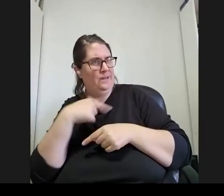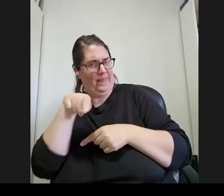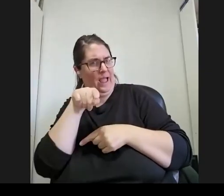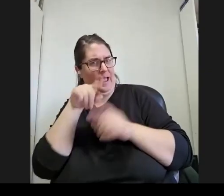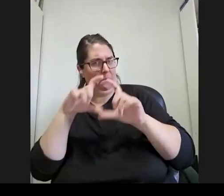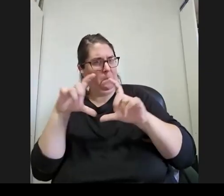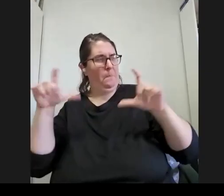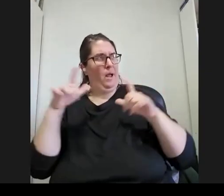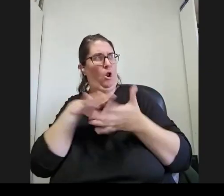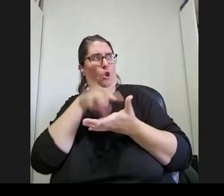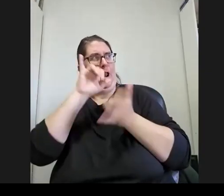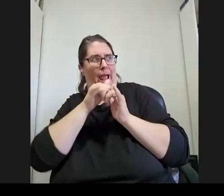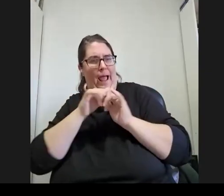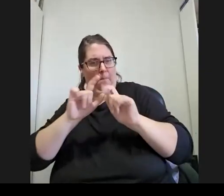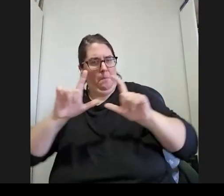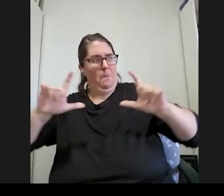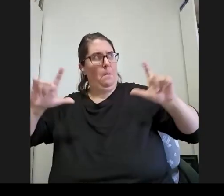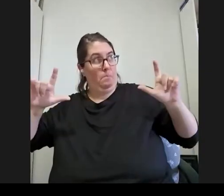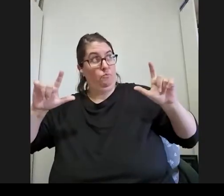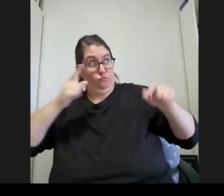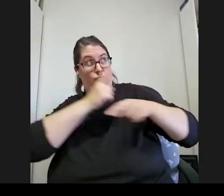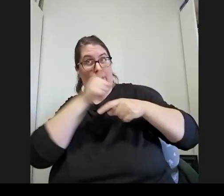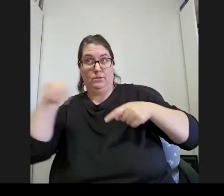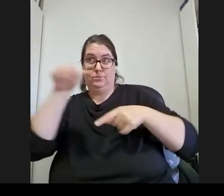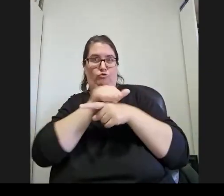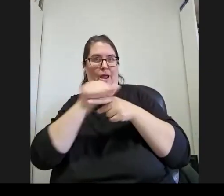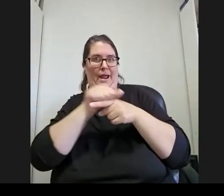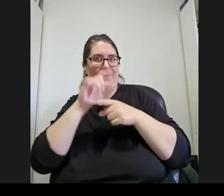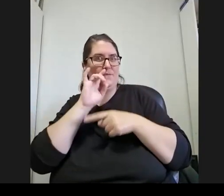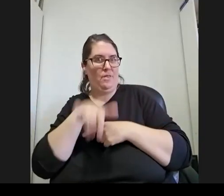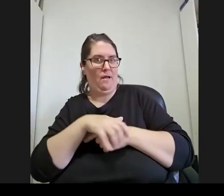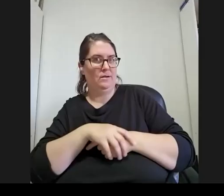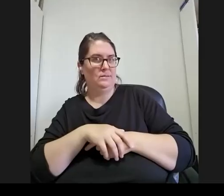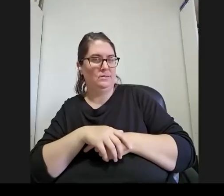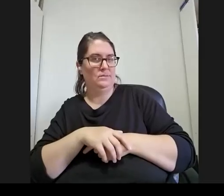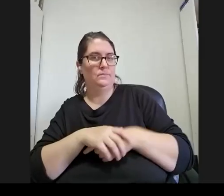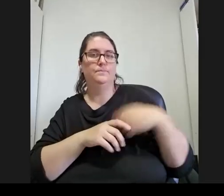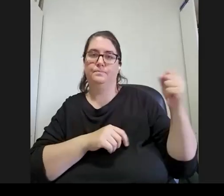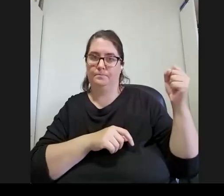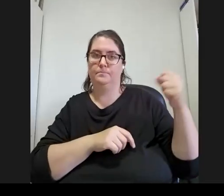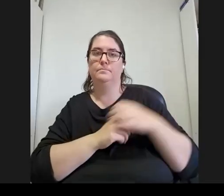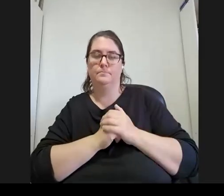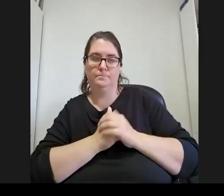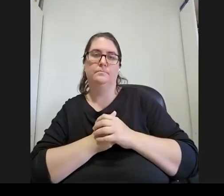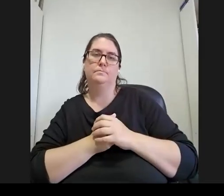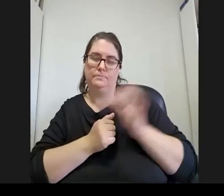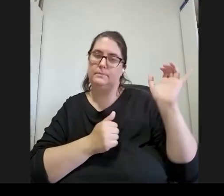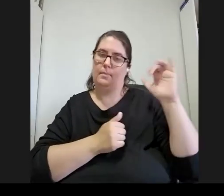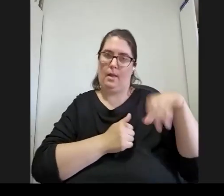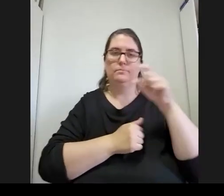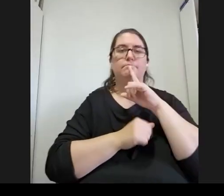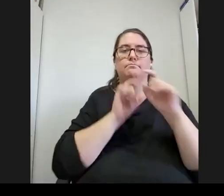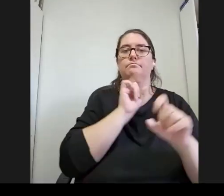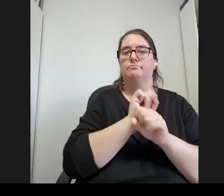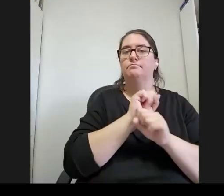that foundational training that people would access when they go to your site for the tool. absolutely. Okay.